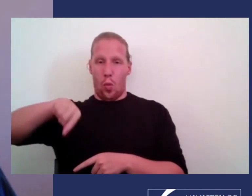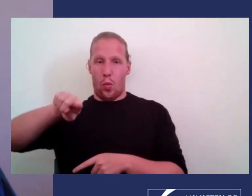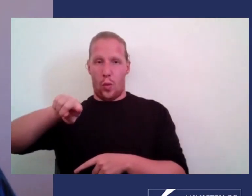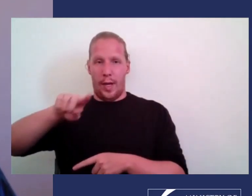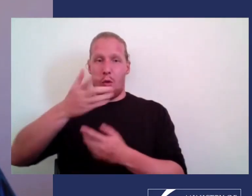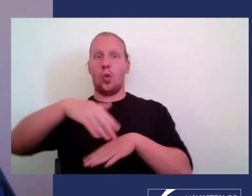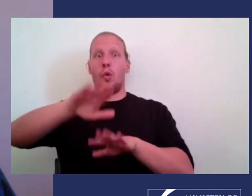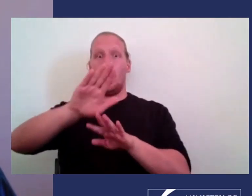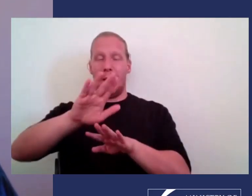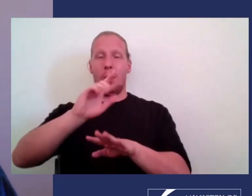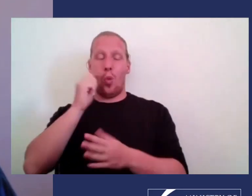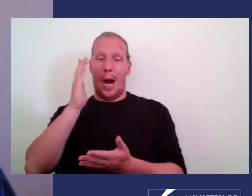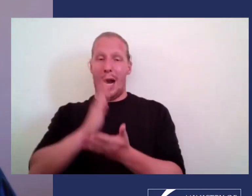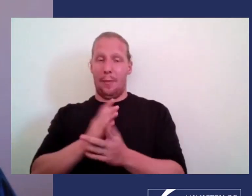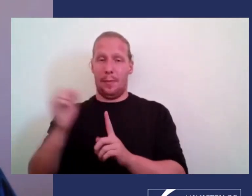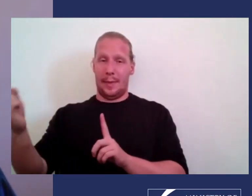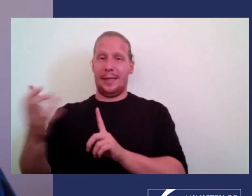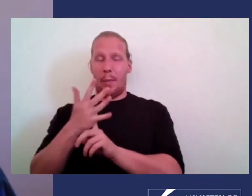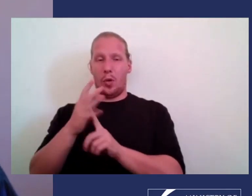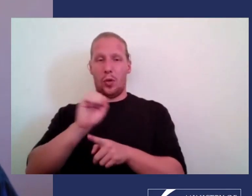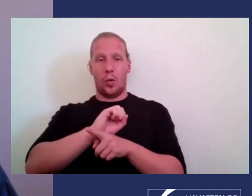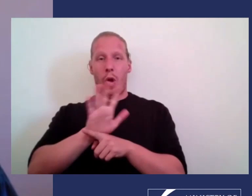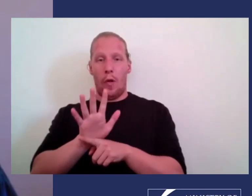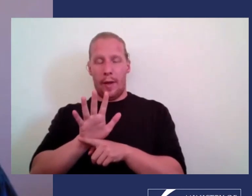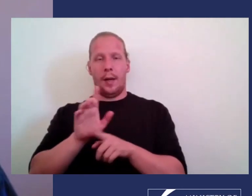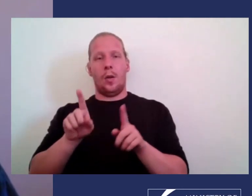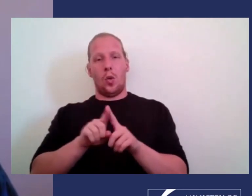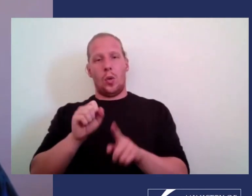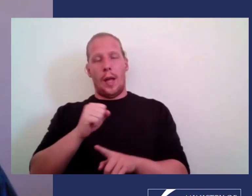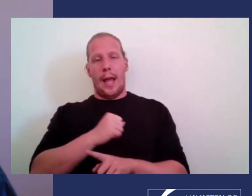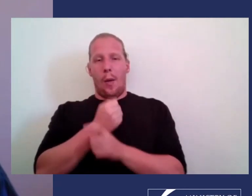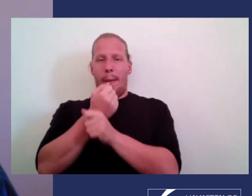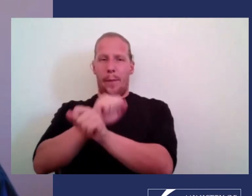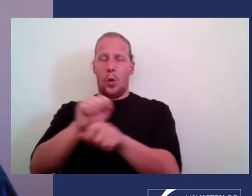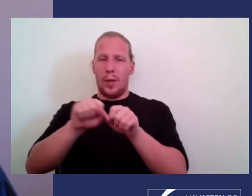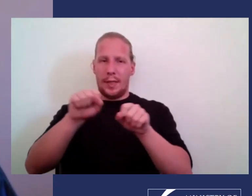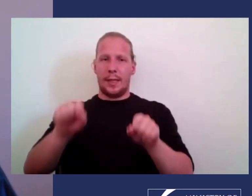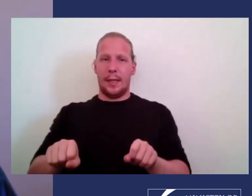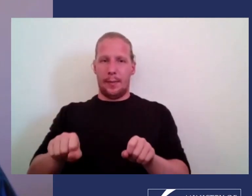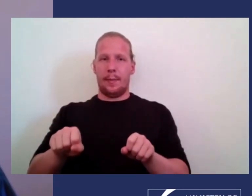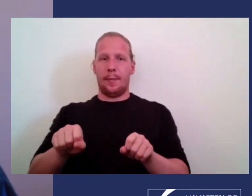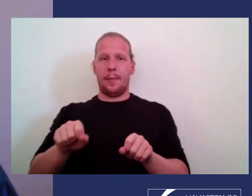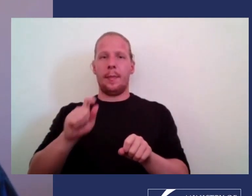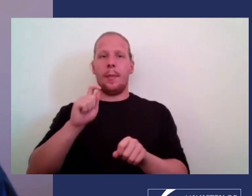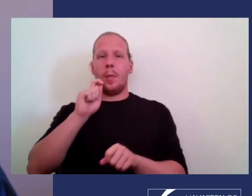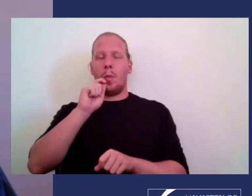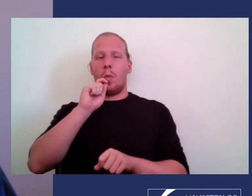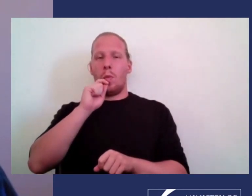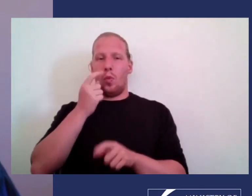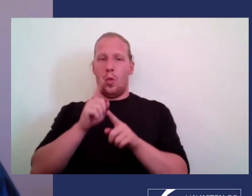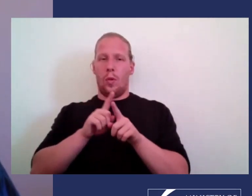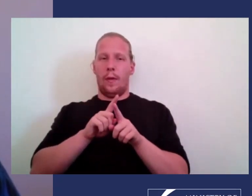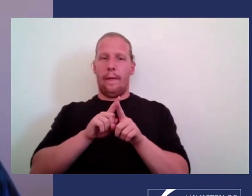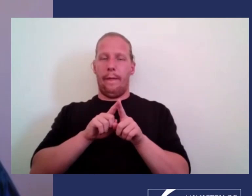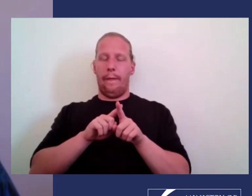COVID. And how our immune system deals with that is going to be dependent on a number of